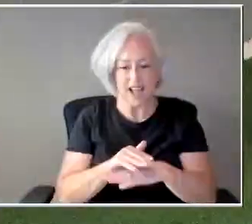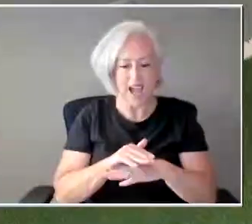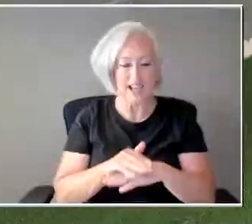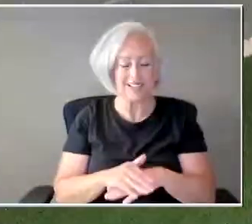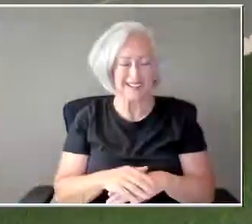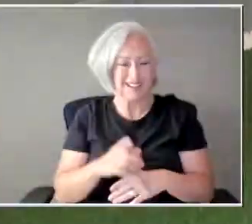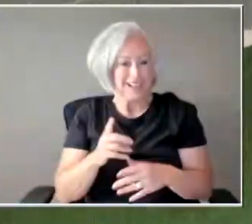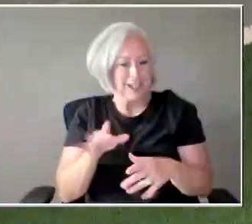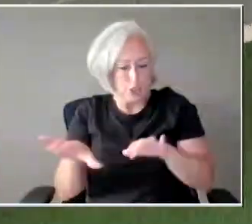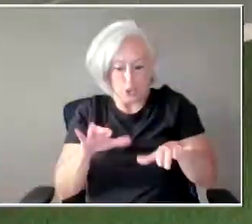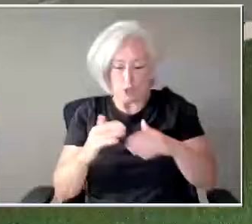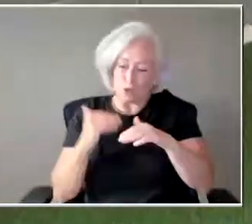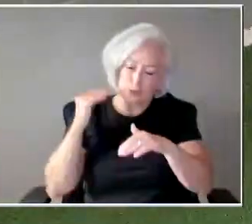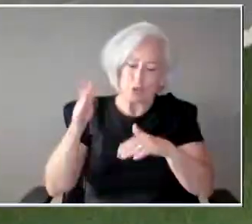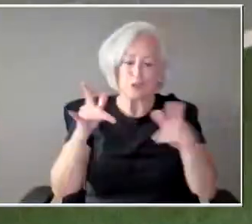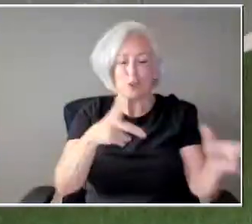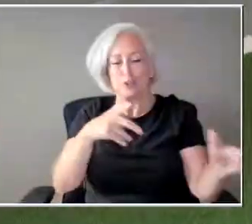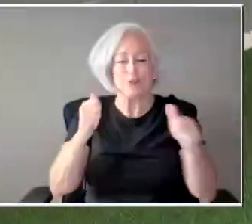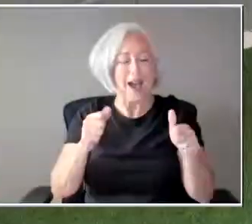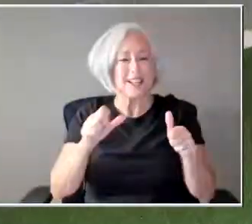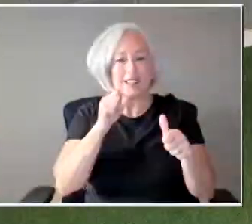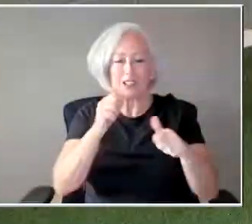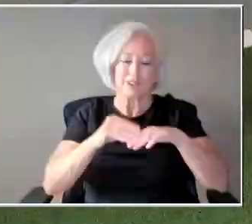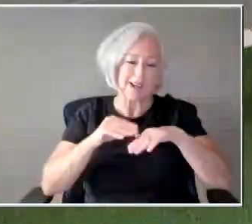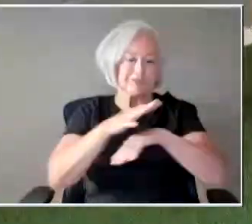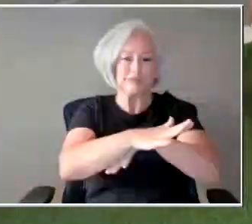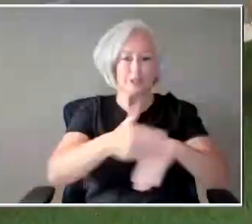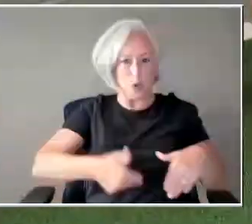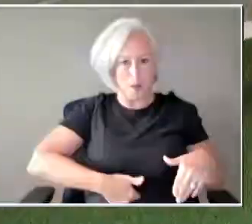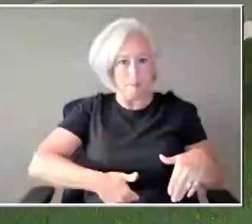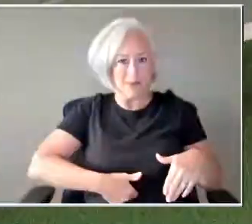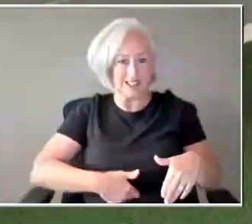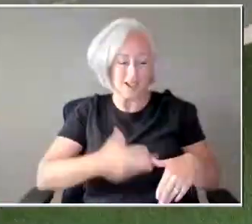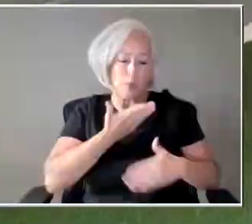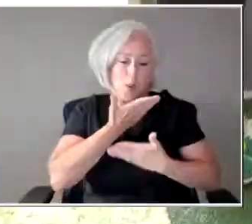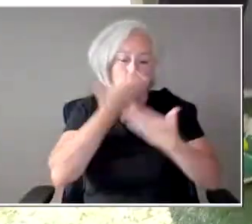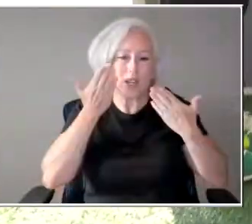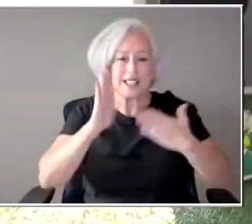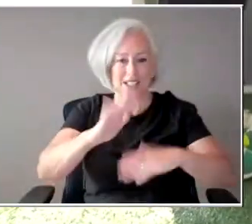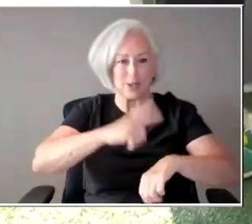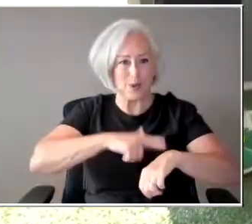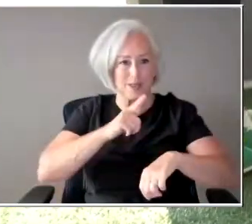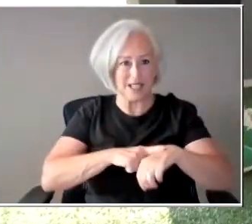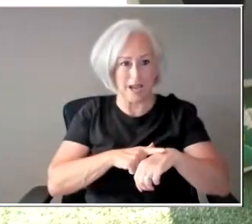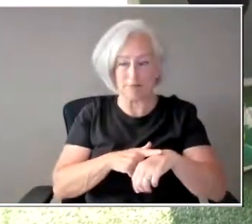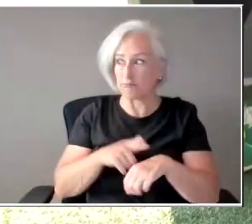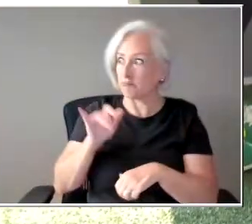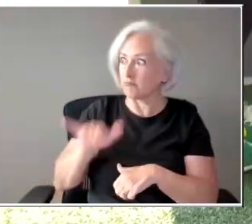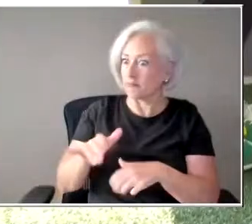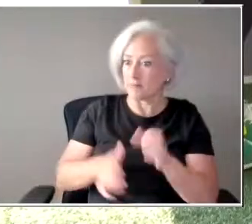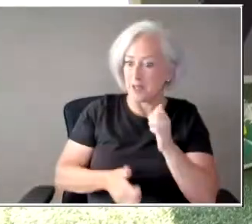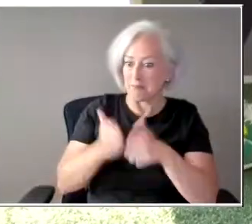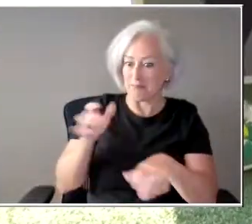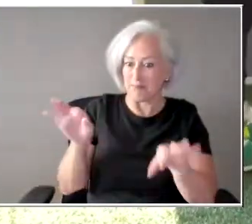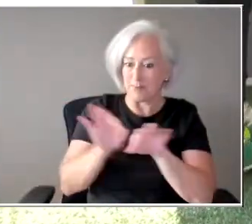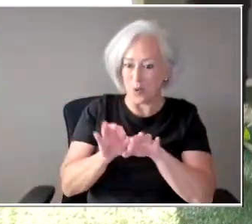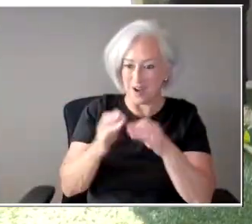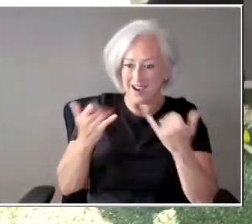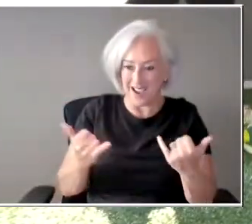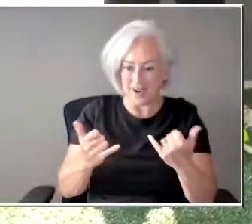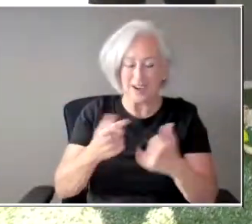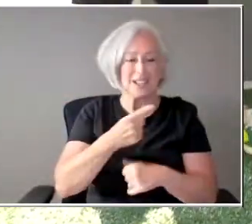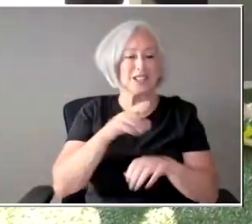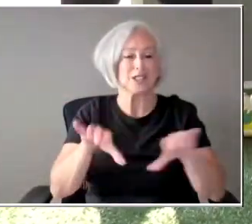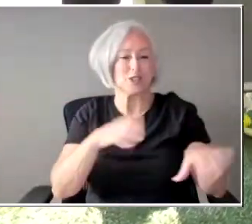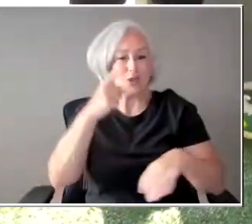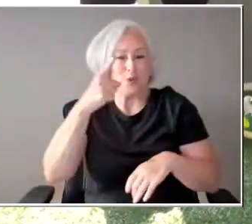you're doing 100 abs, at some point you're probably just wasting your time. Okay, so, that is my biggest takeaway right now. I can just cut them in half and just do them right. right, Okay.